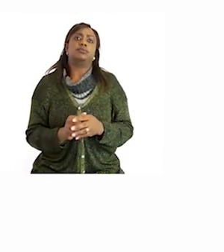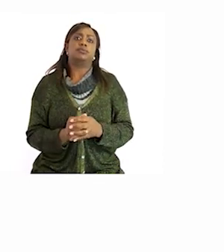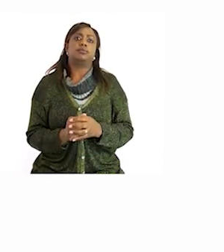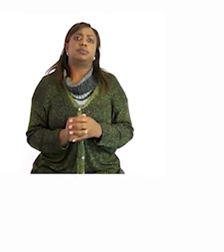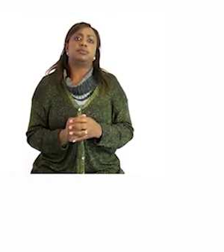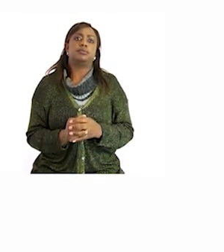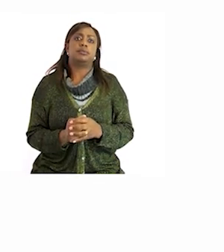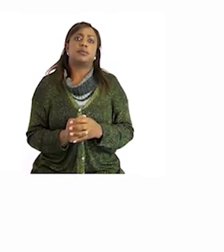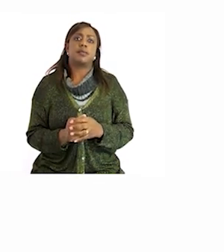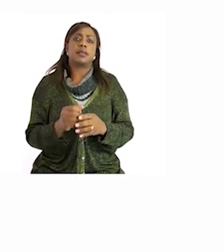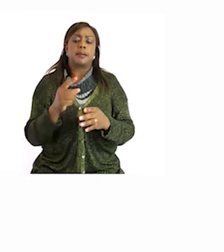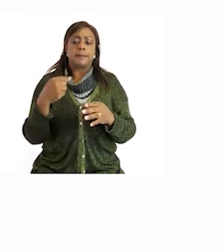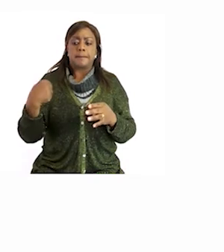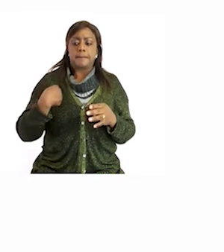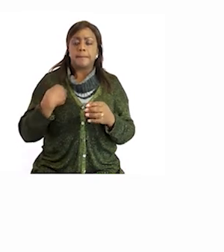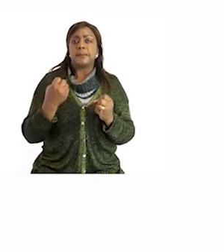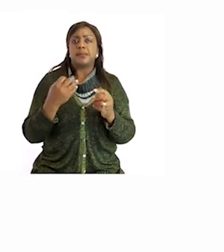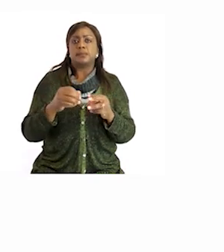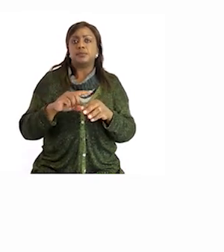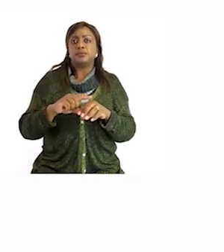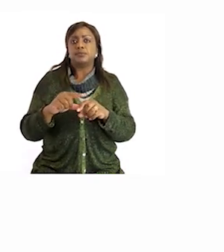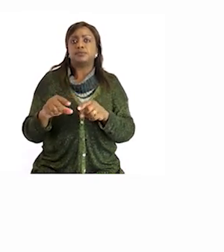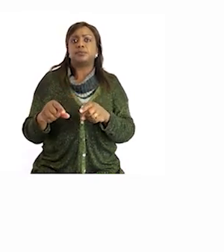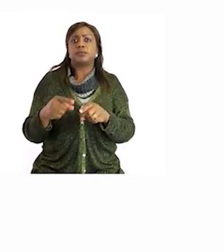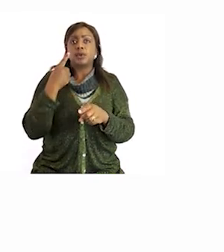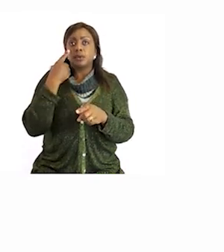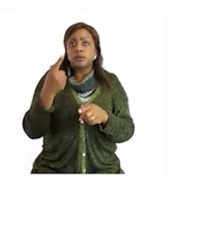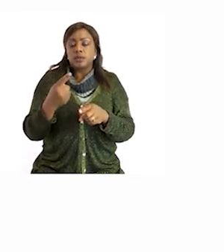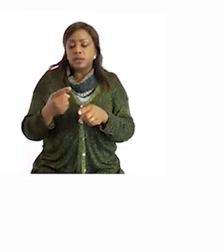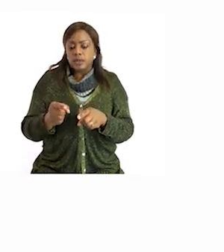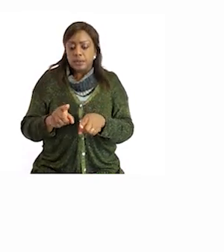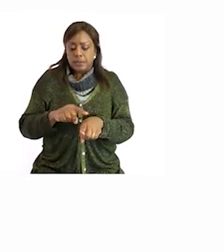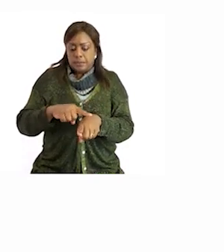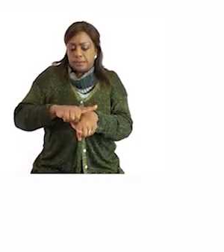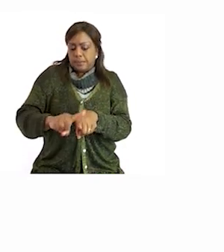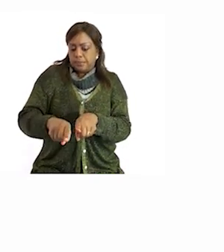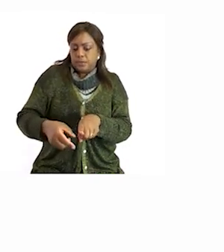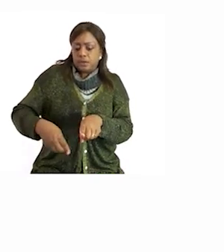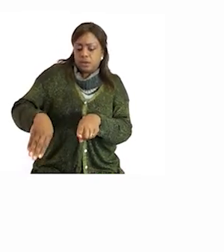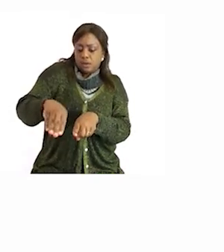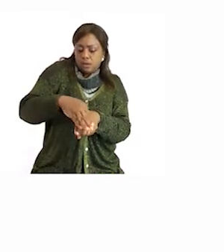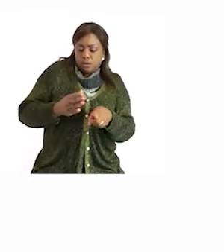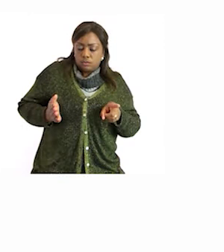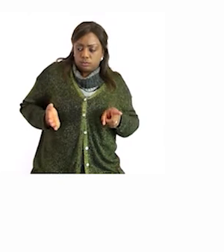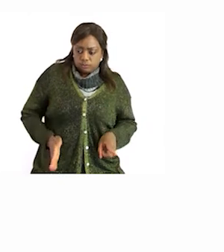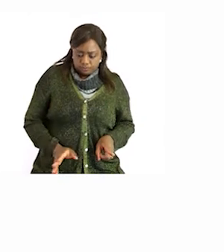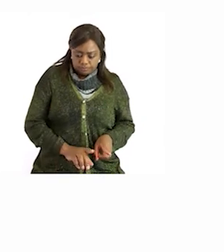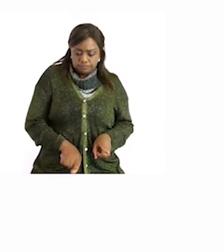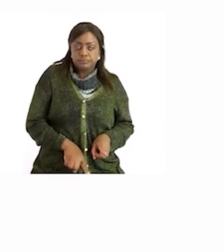most of the male reproductive system, you will find that it is located outside of the man's